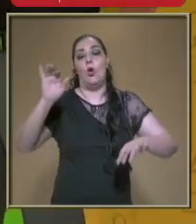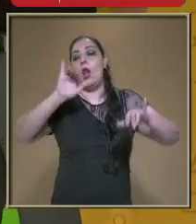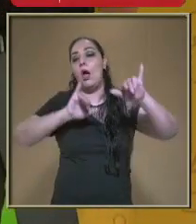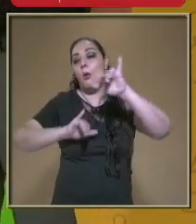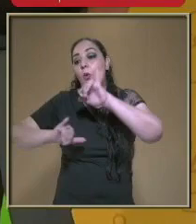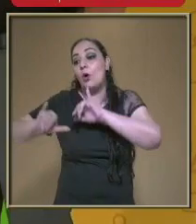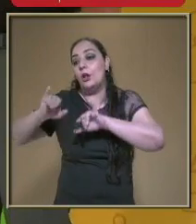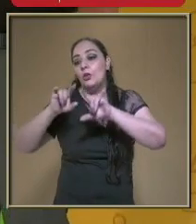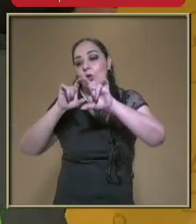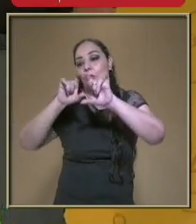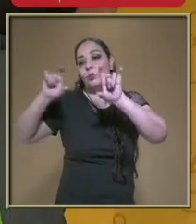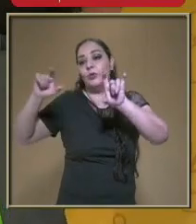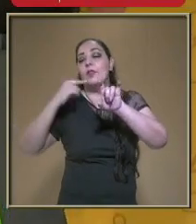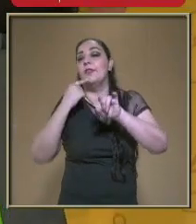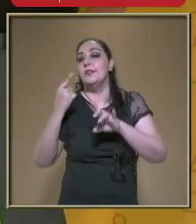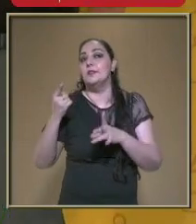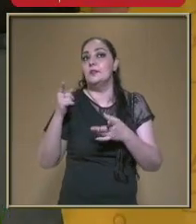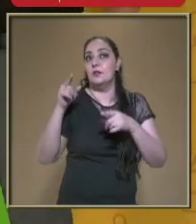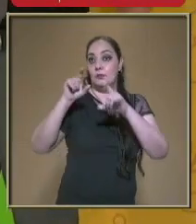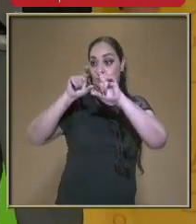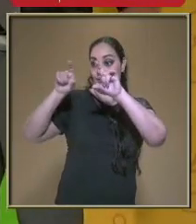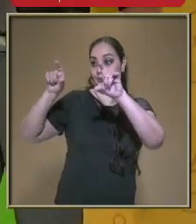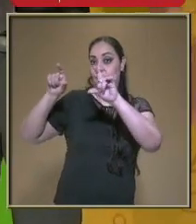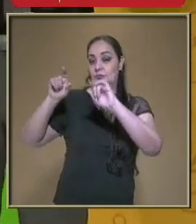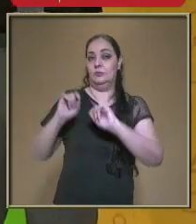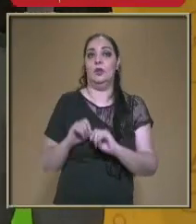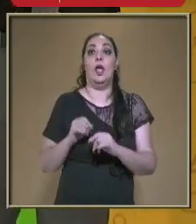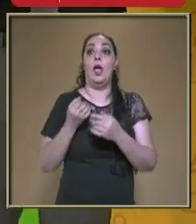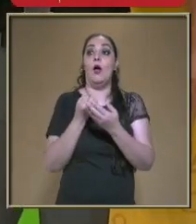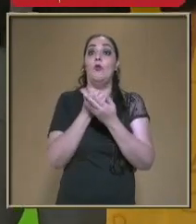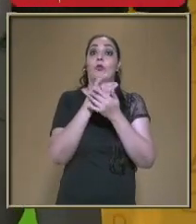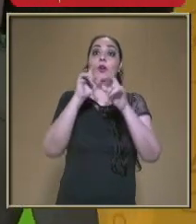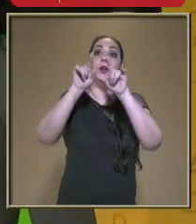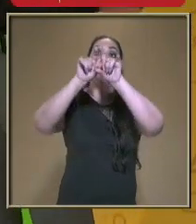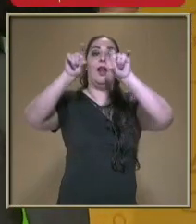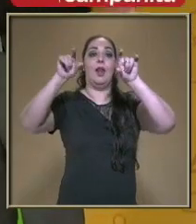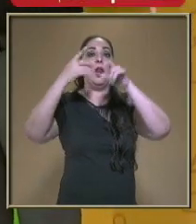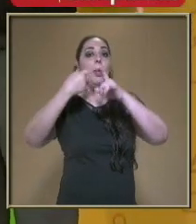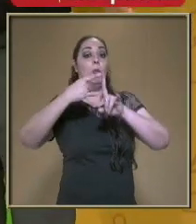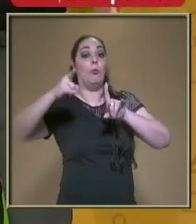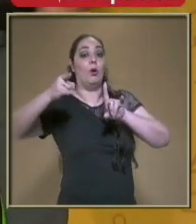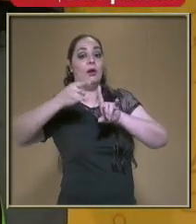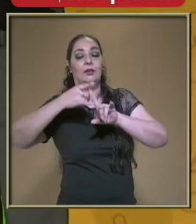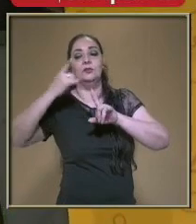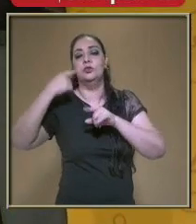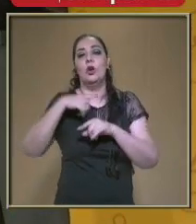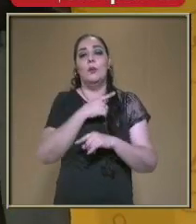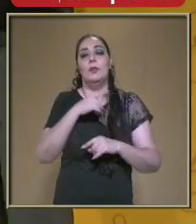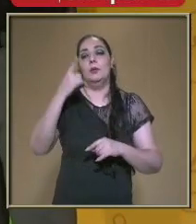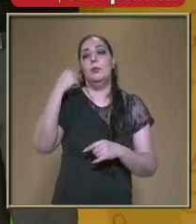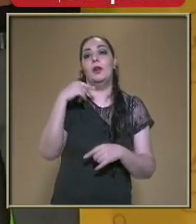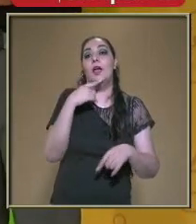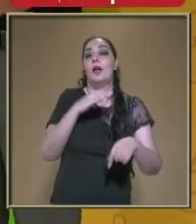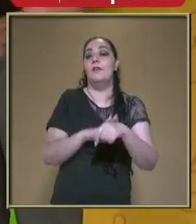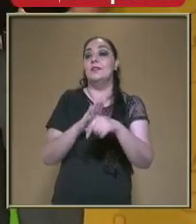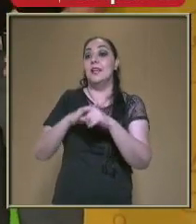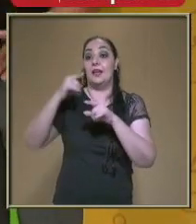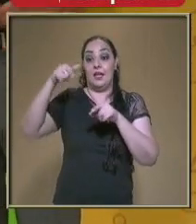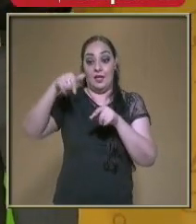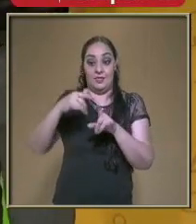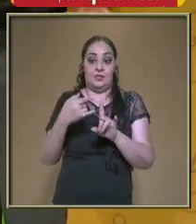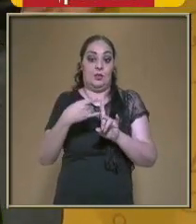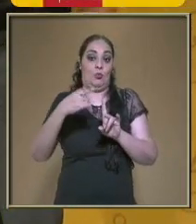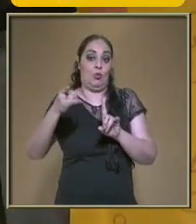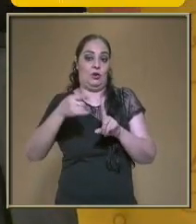okay? Oh, teacher, this is outside the laboratory in the door, and this is only the indication that this door is for the